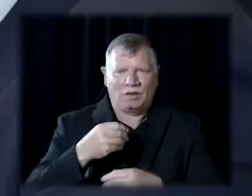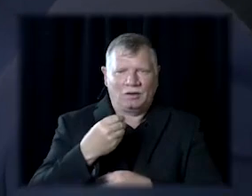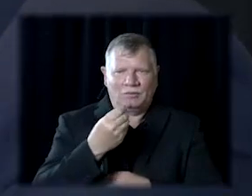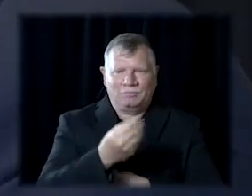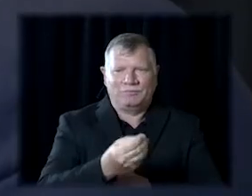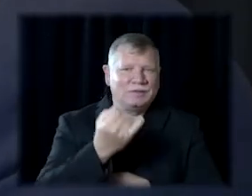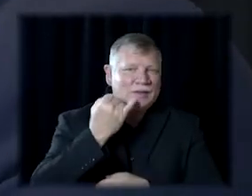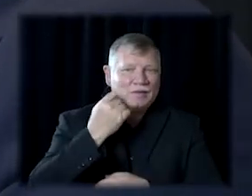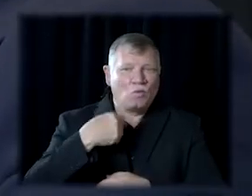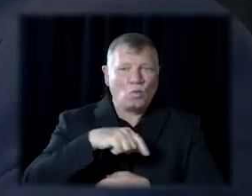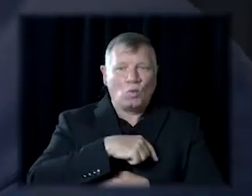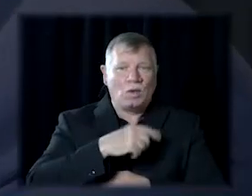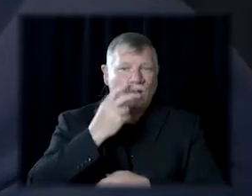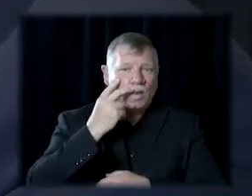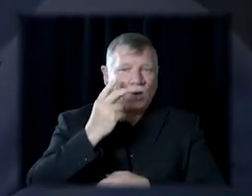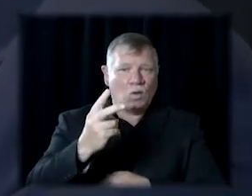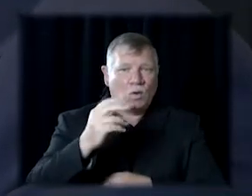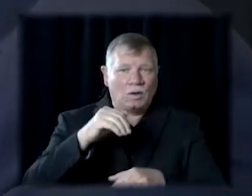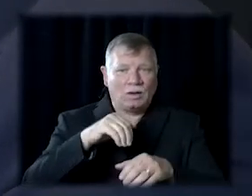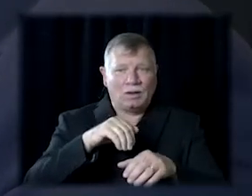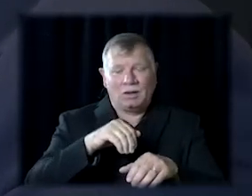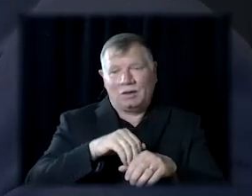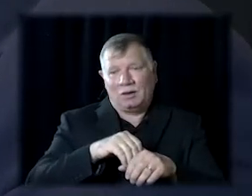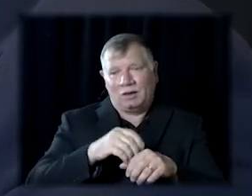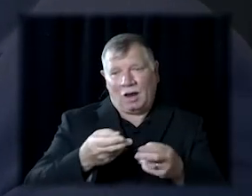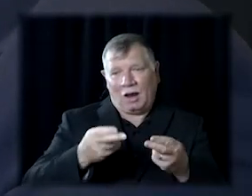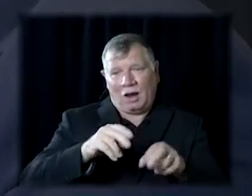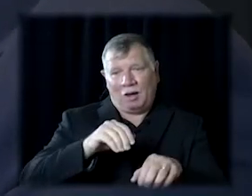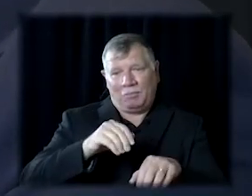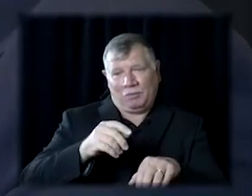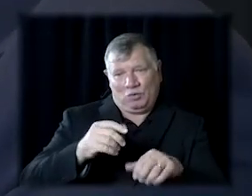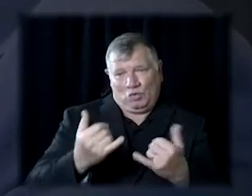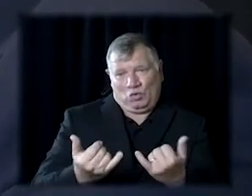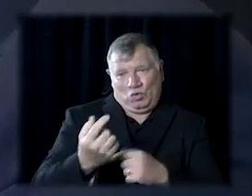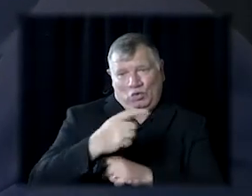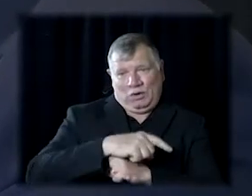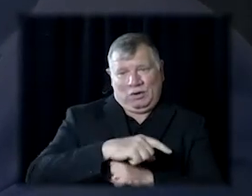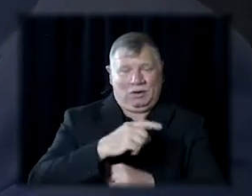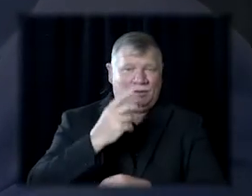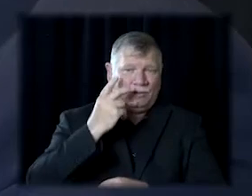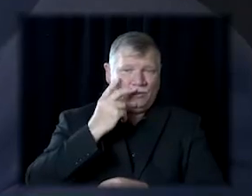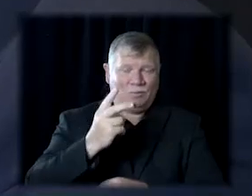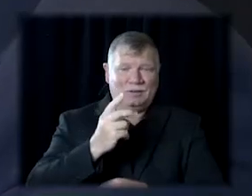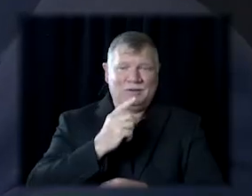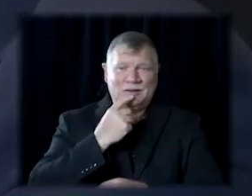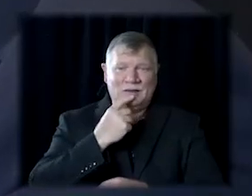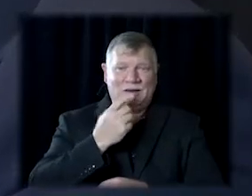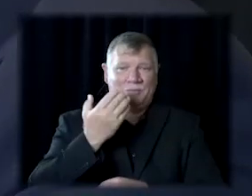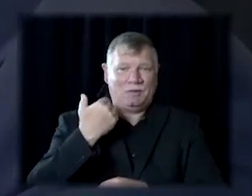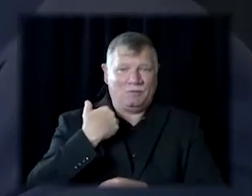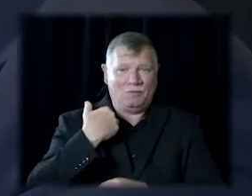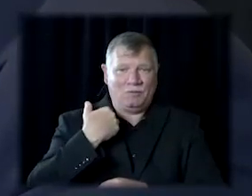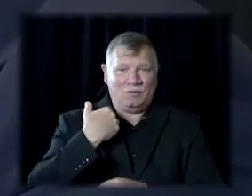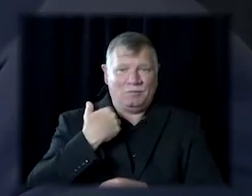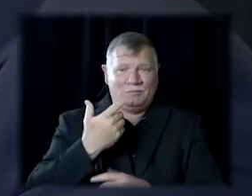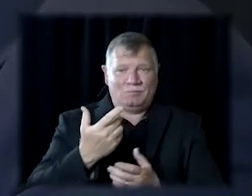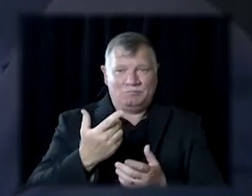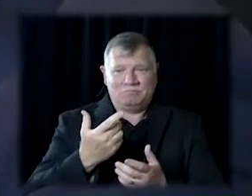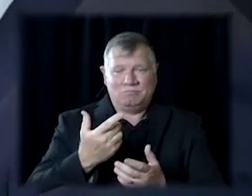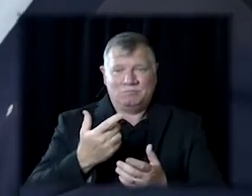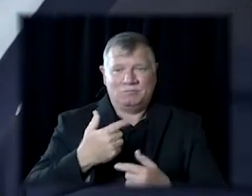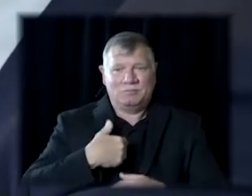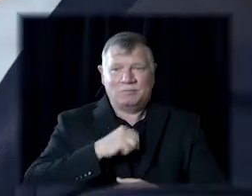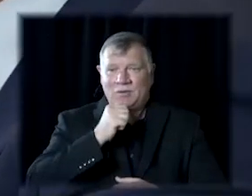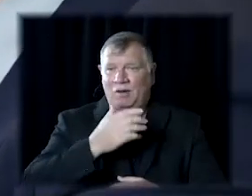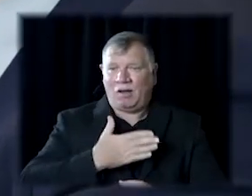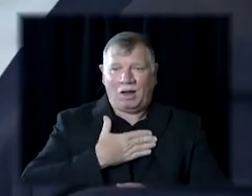And I think if we look at what's happened today, we can see that what we indicated before actually works. I might